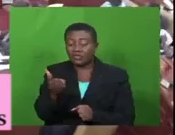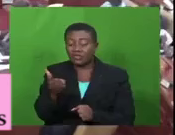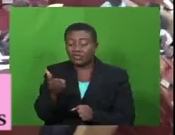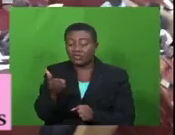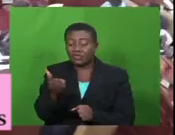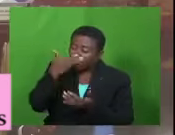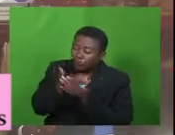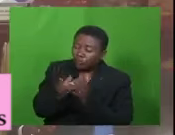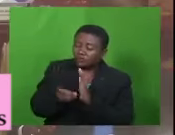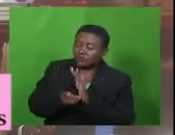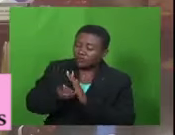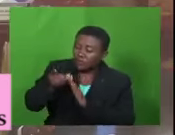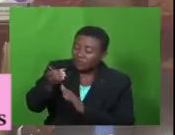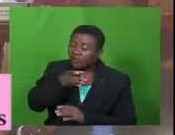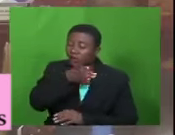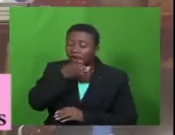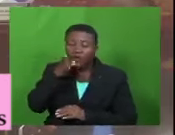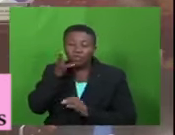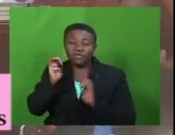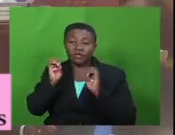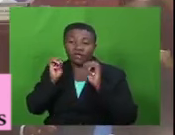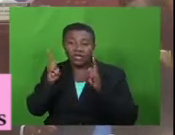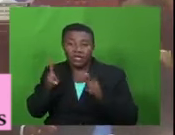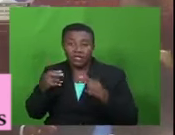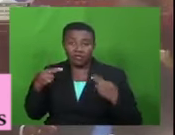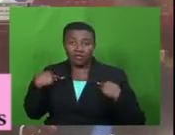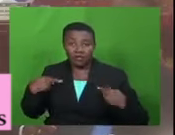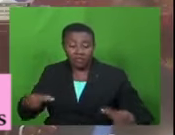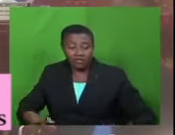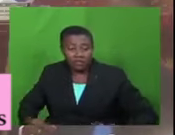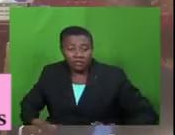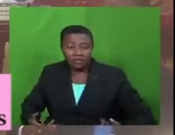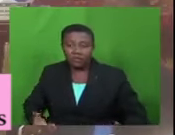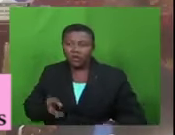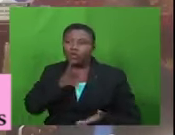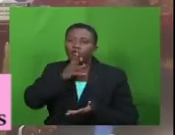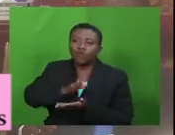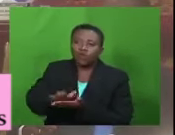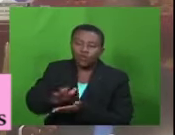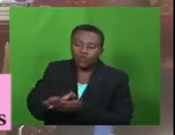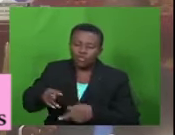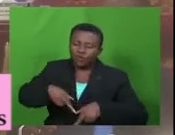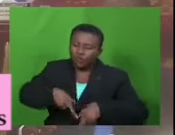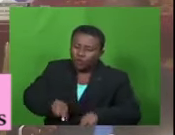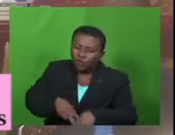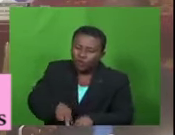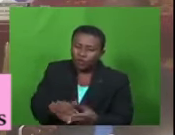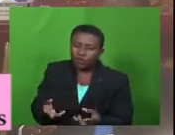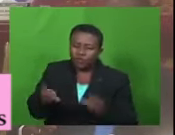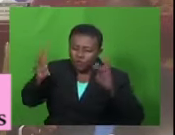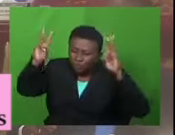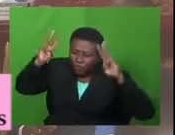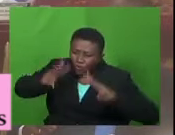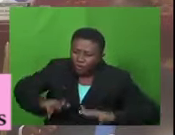in agriculture, education, health, irrigation, roads,